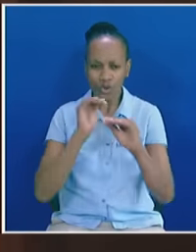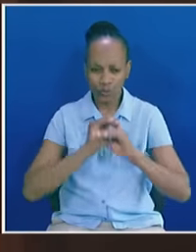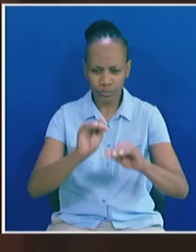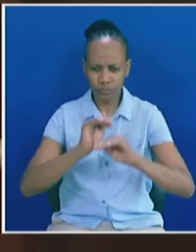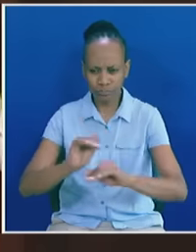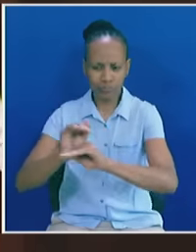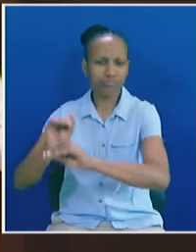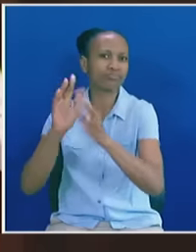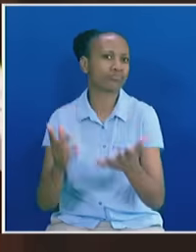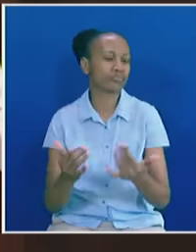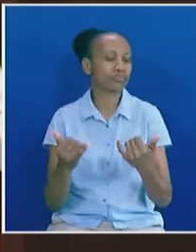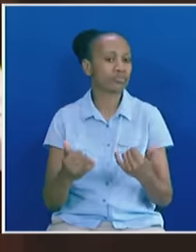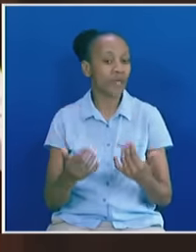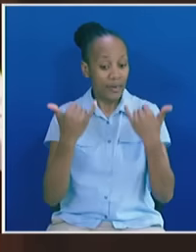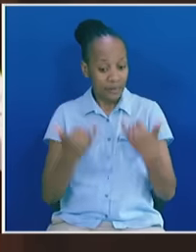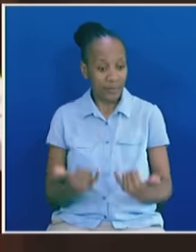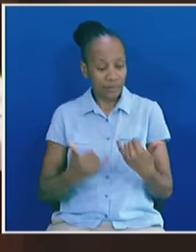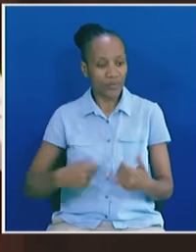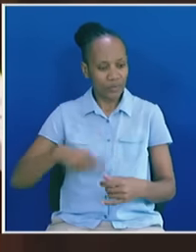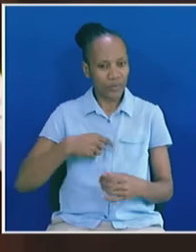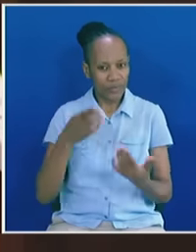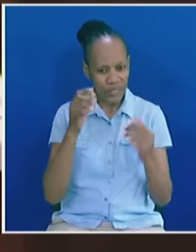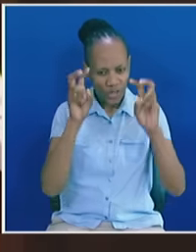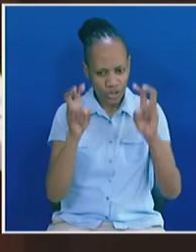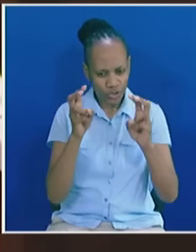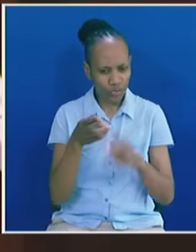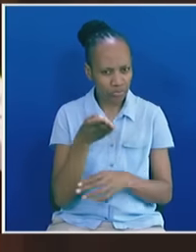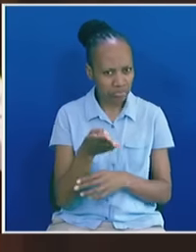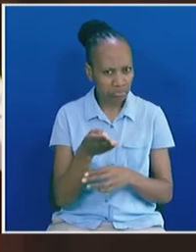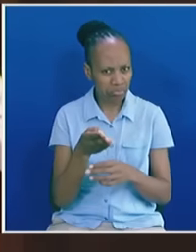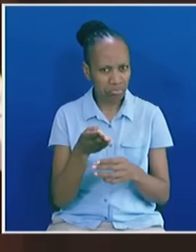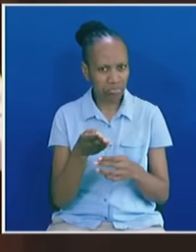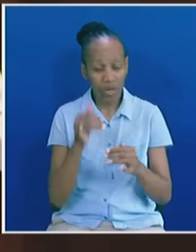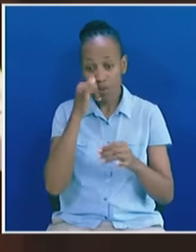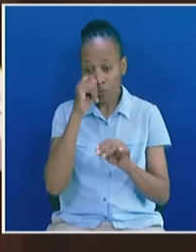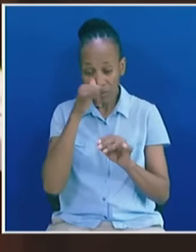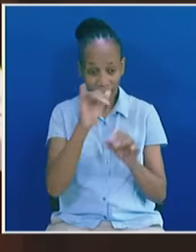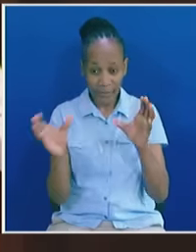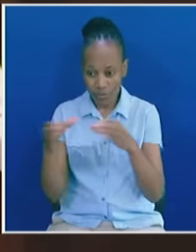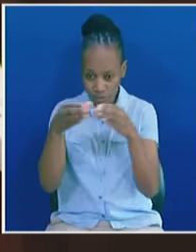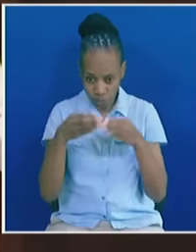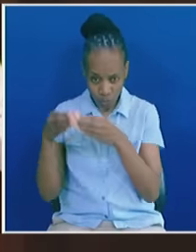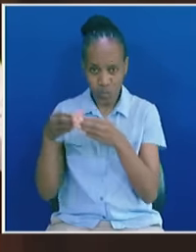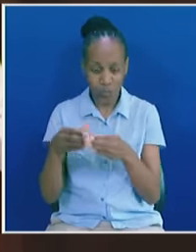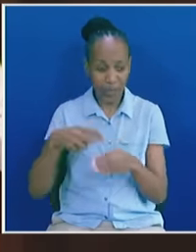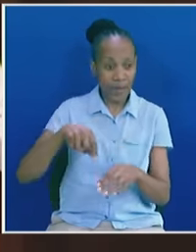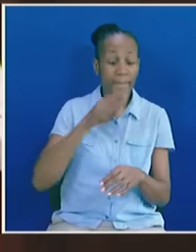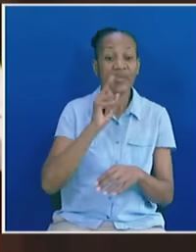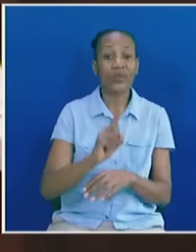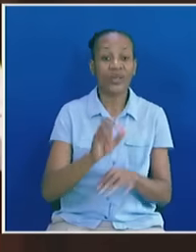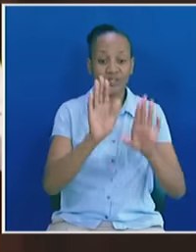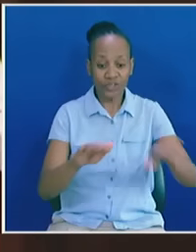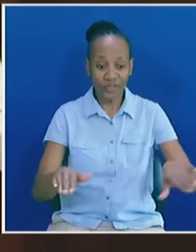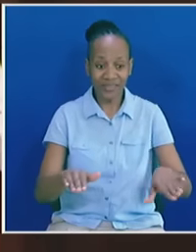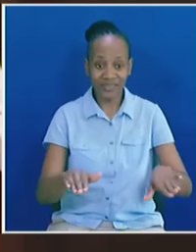internet. Today, radicalization and recruitment for extremist and terrorist groups do not require our children to leave the